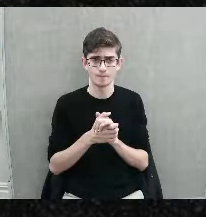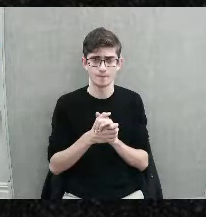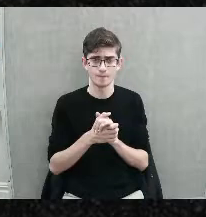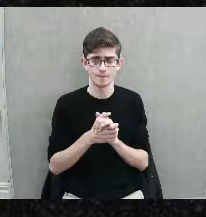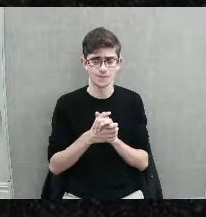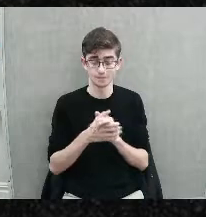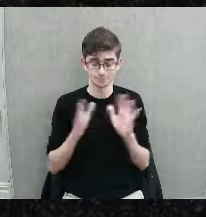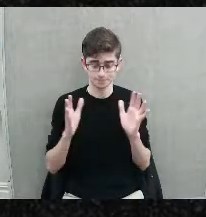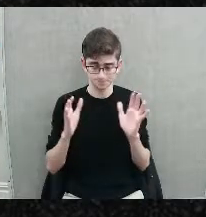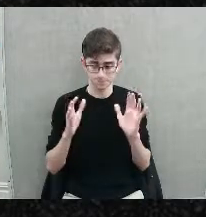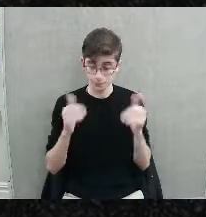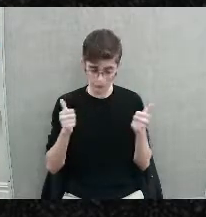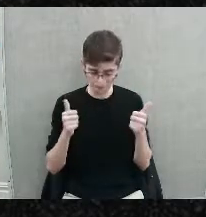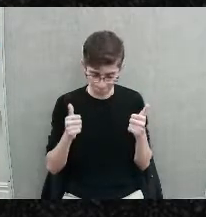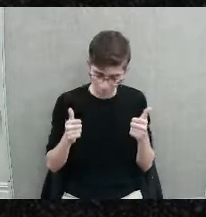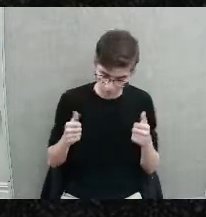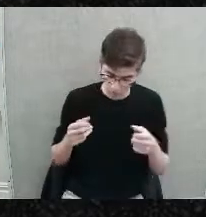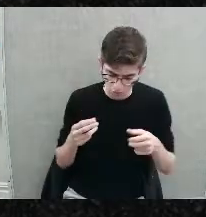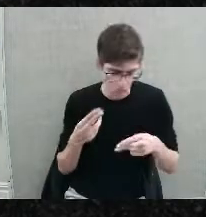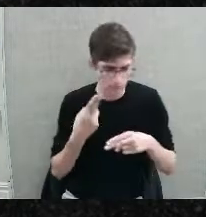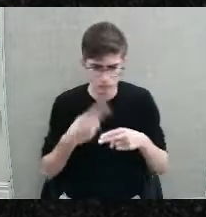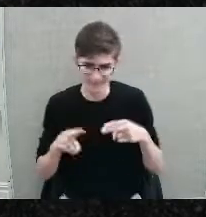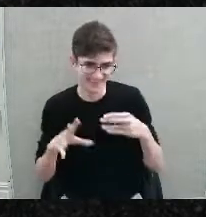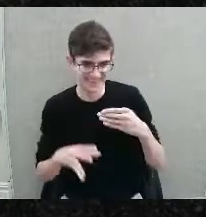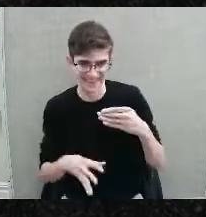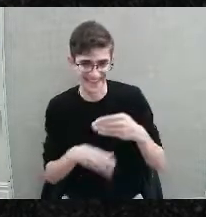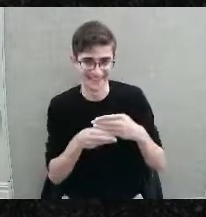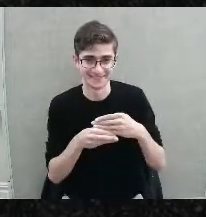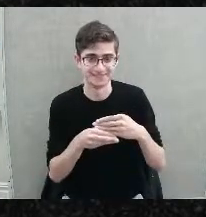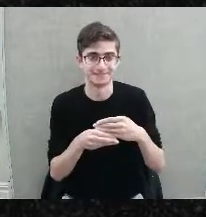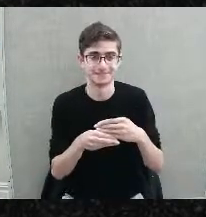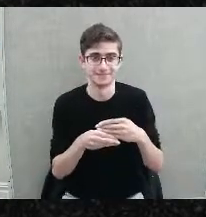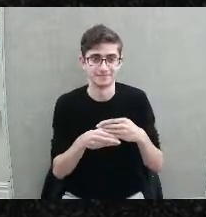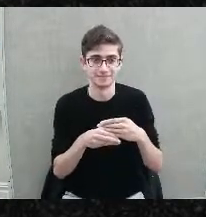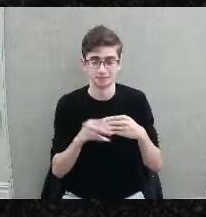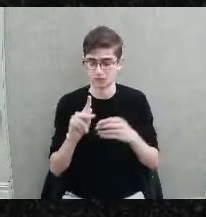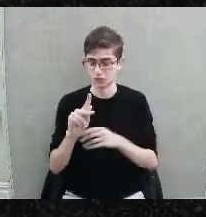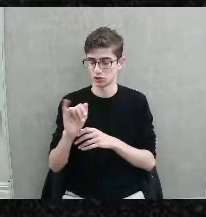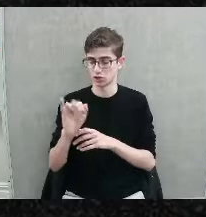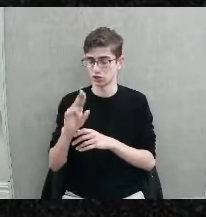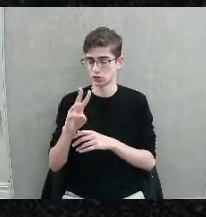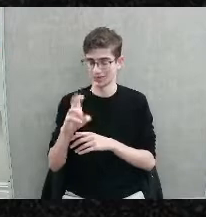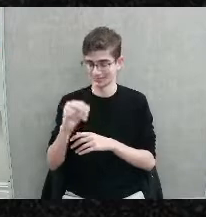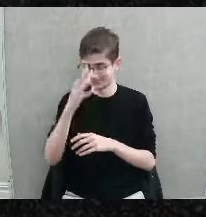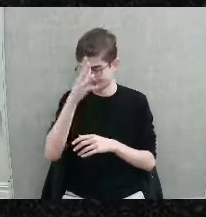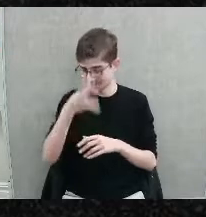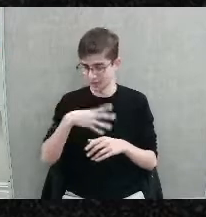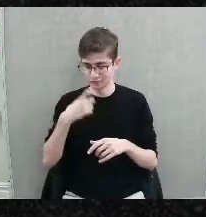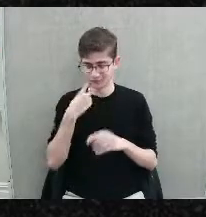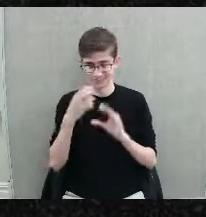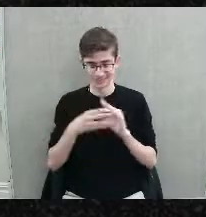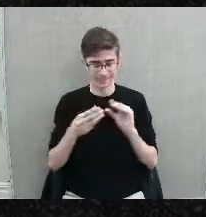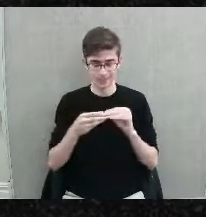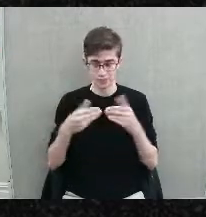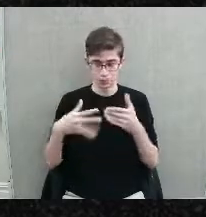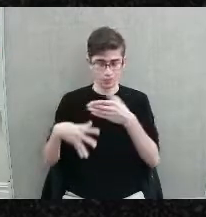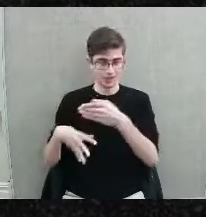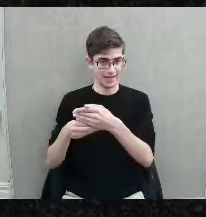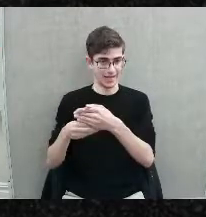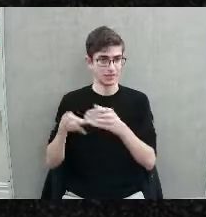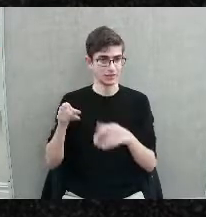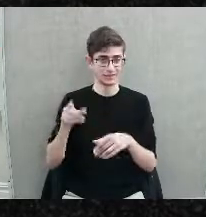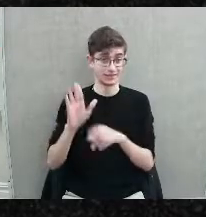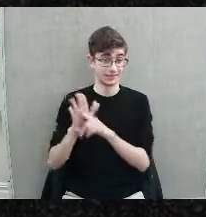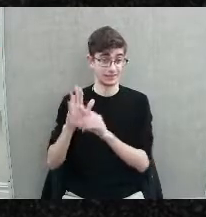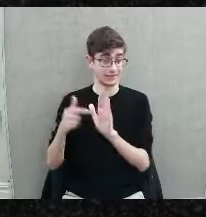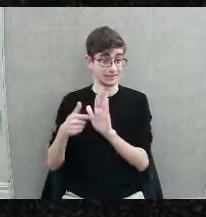Very briefly, just to add just a little bit to what Kerwin was talking about in terms of the examples